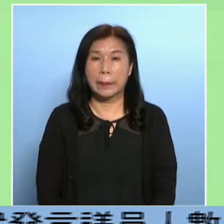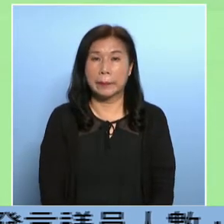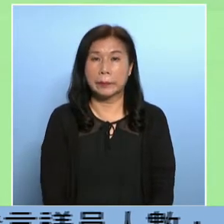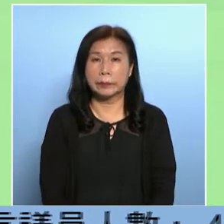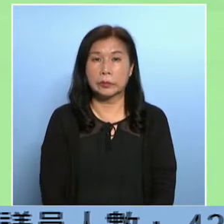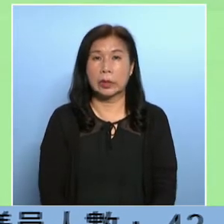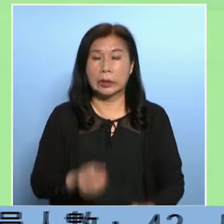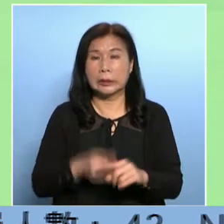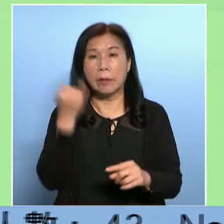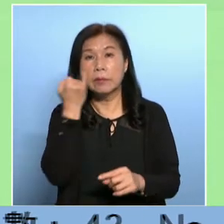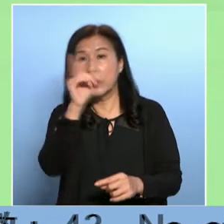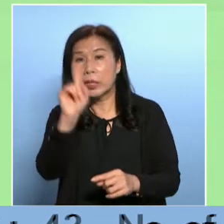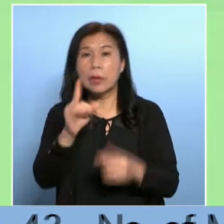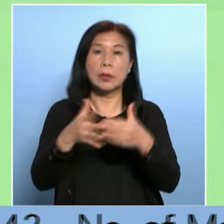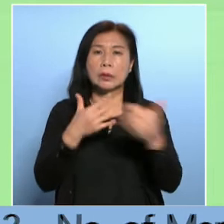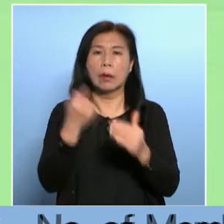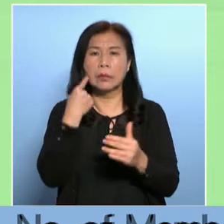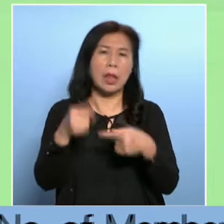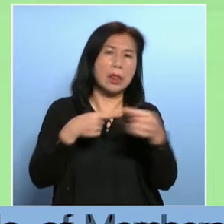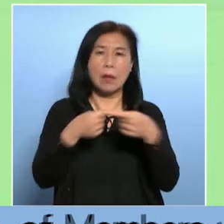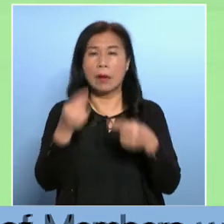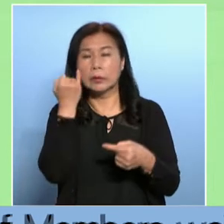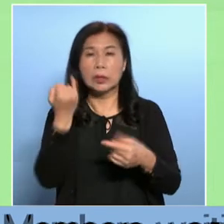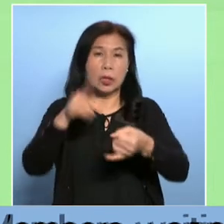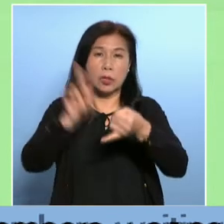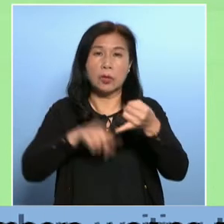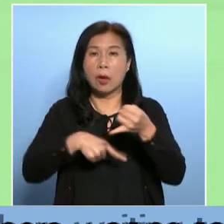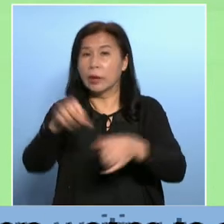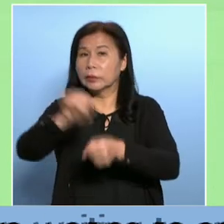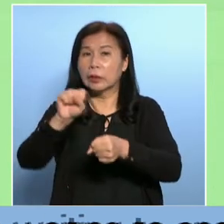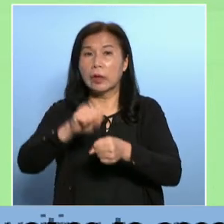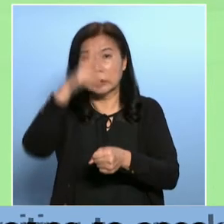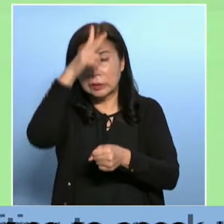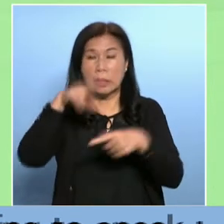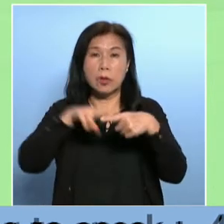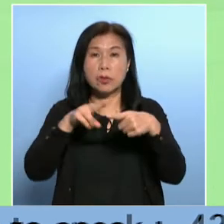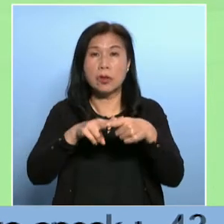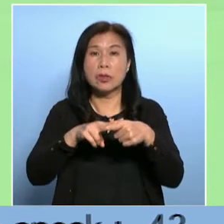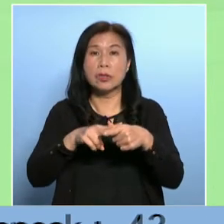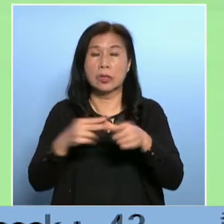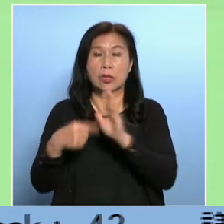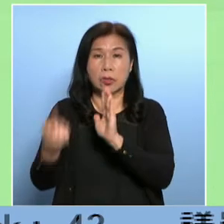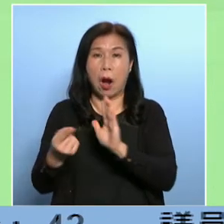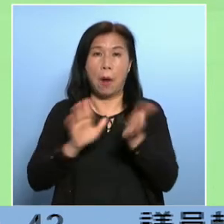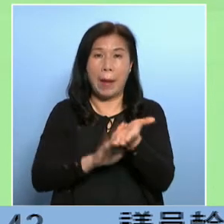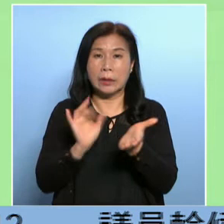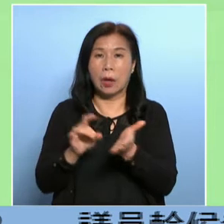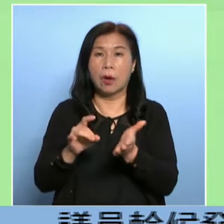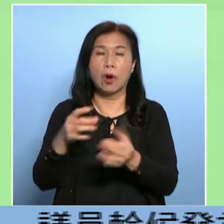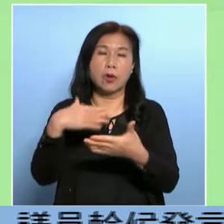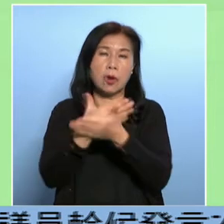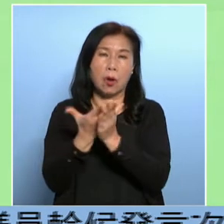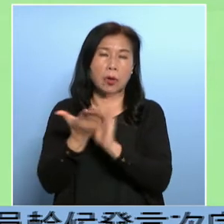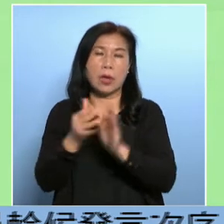that has caused misunderstandings, and people become puzzled, and that has offset